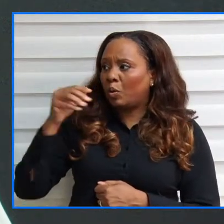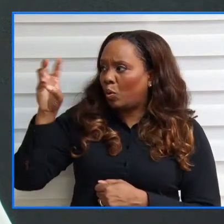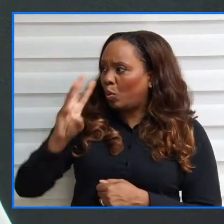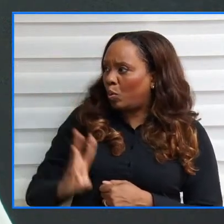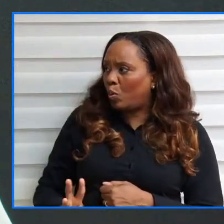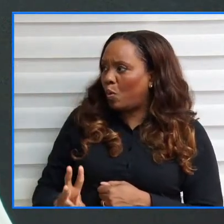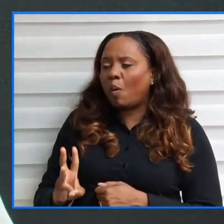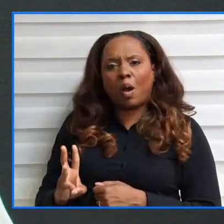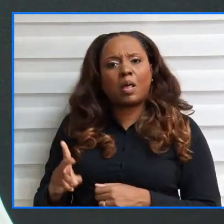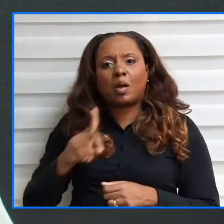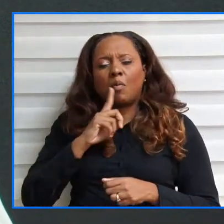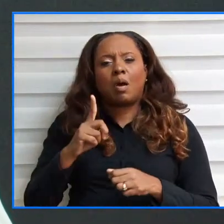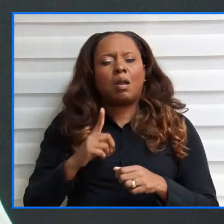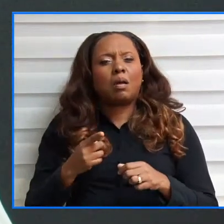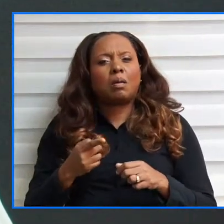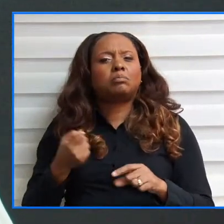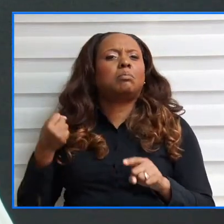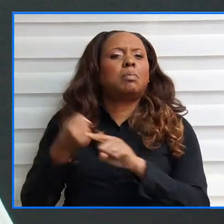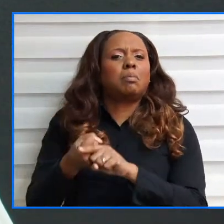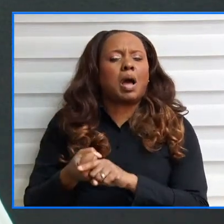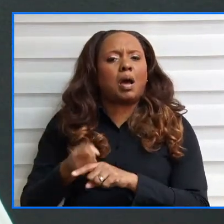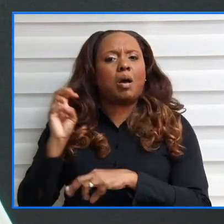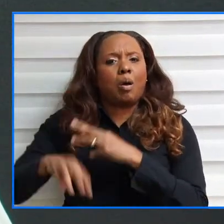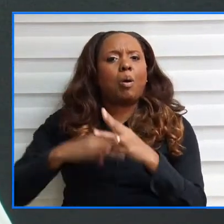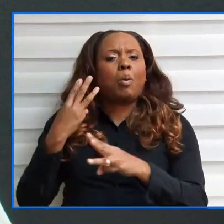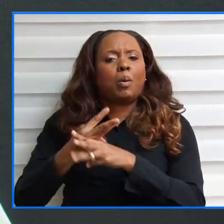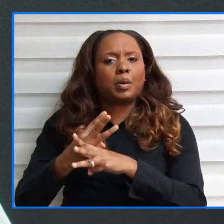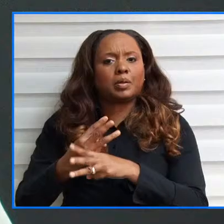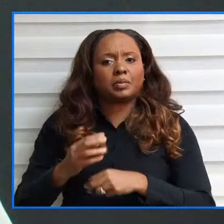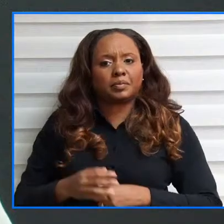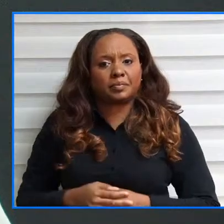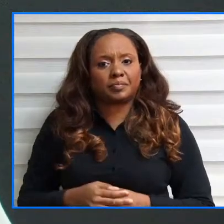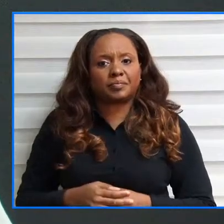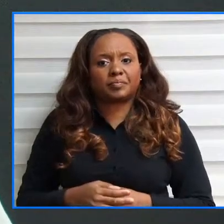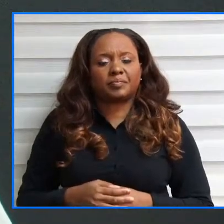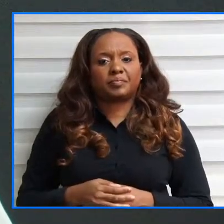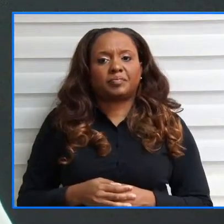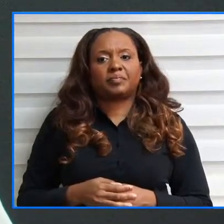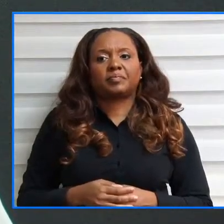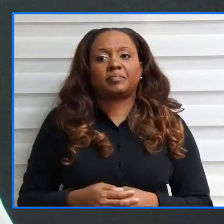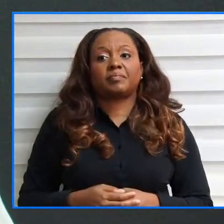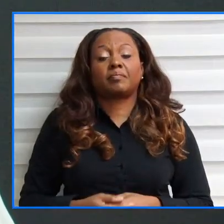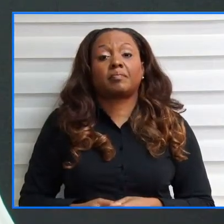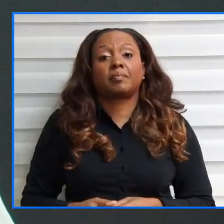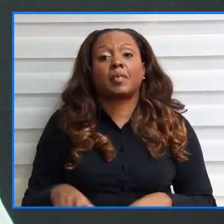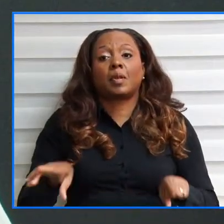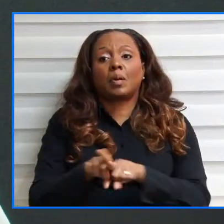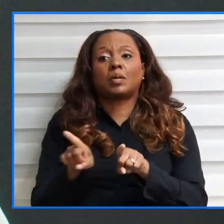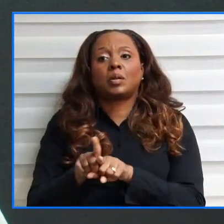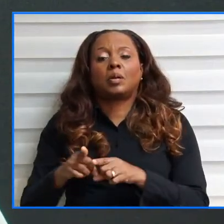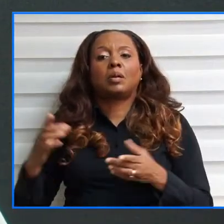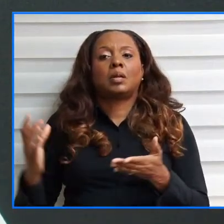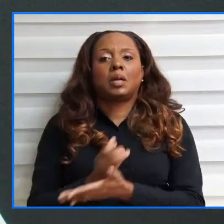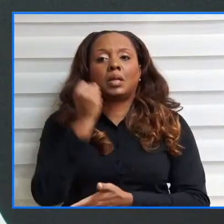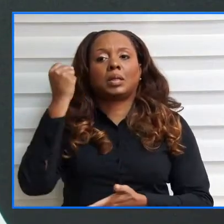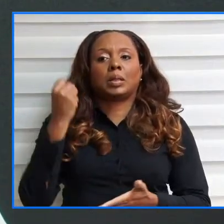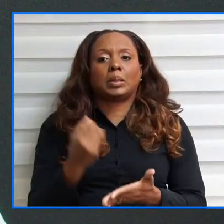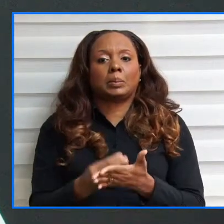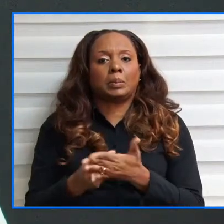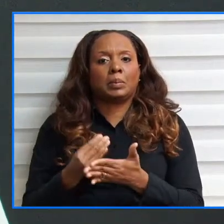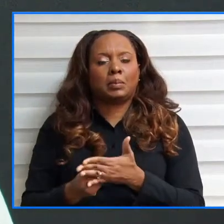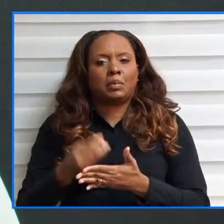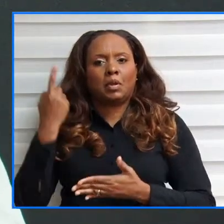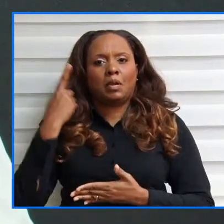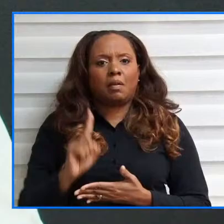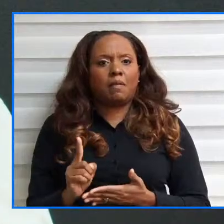this awful climate crisis. The issue of financing becomes absolutely